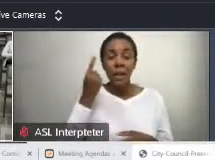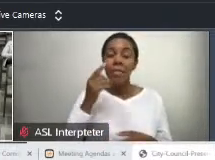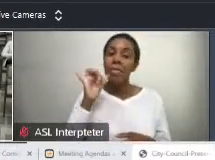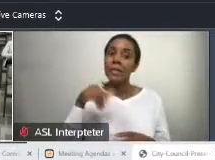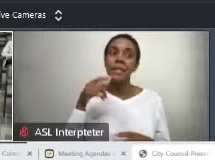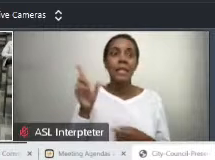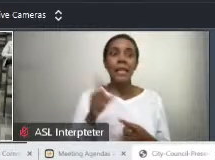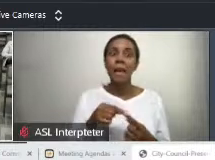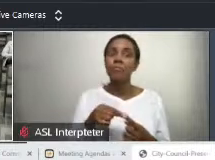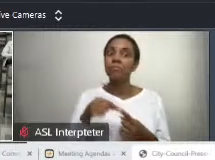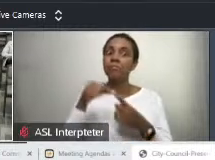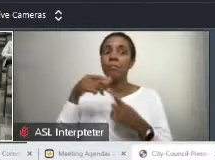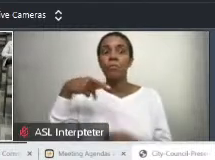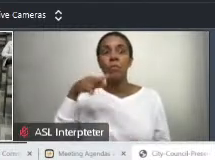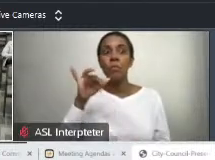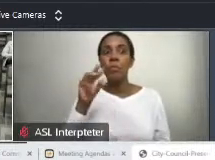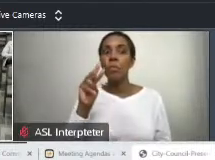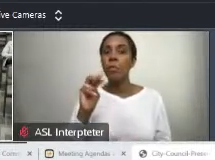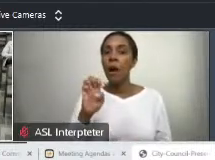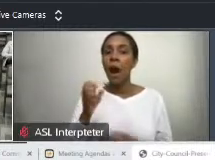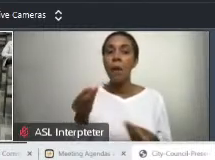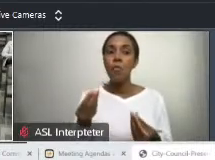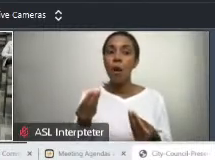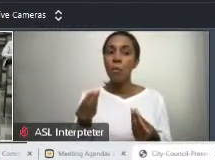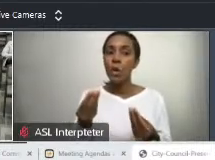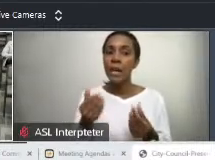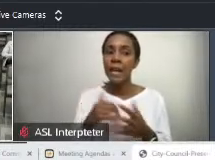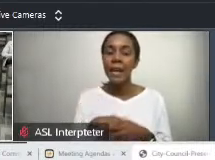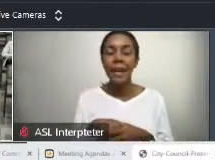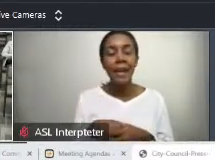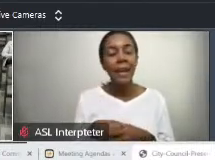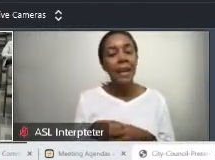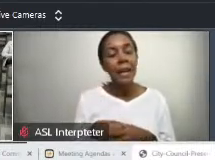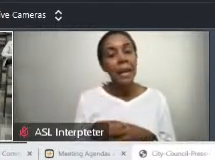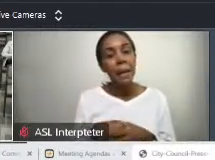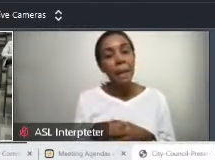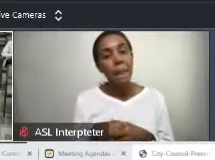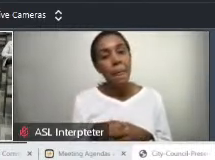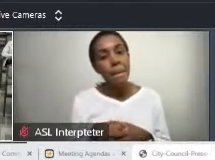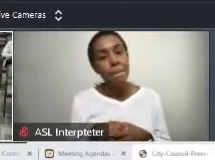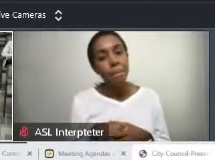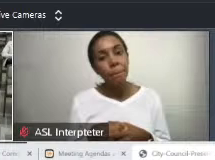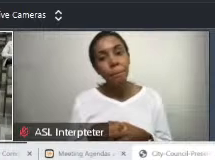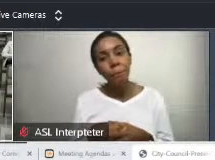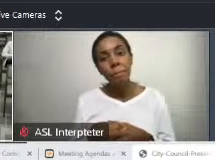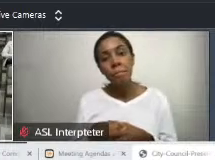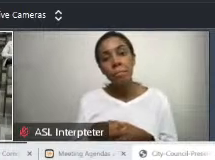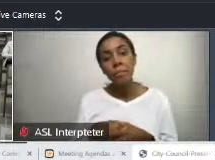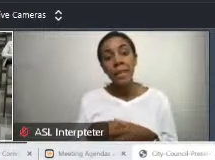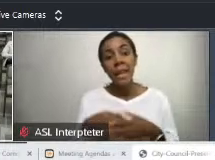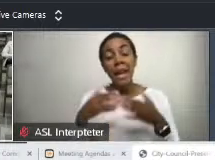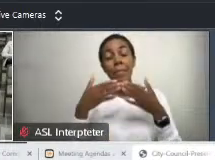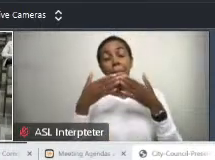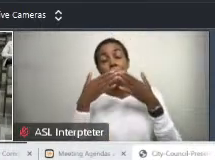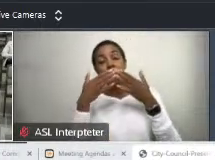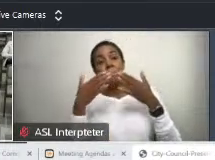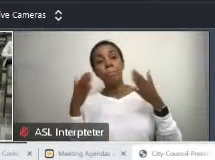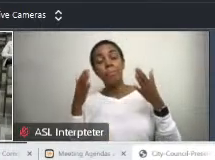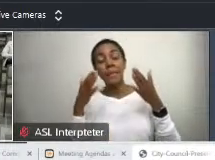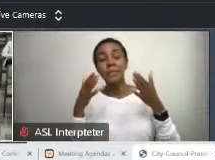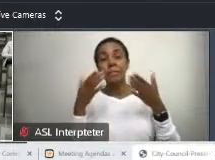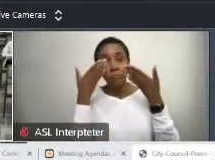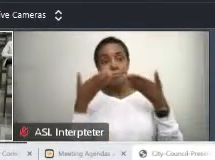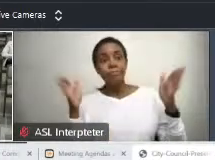property, to one of the council members' point, or a lot of them, and the grander use, if you will, right?